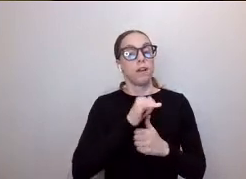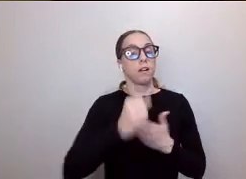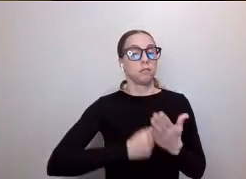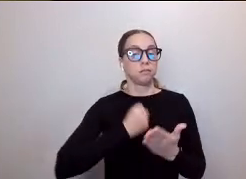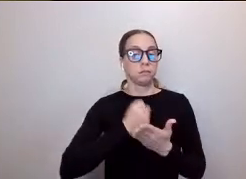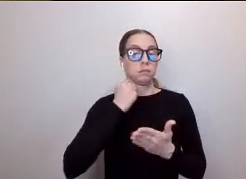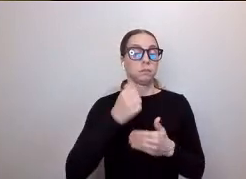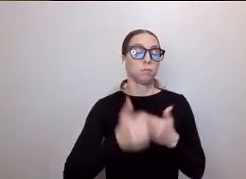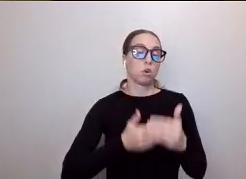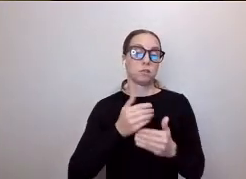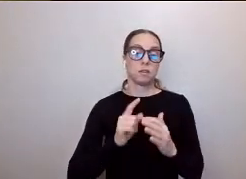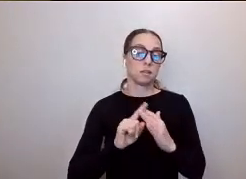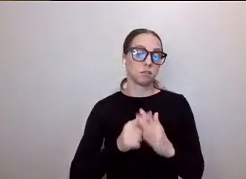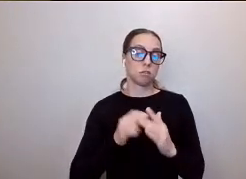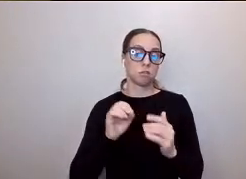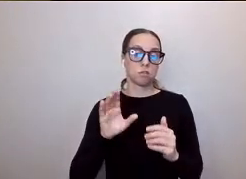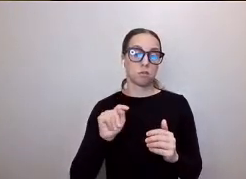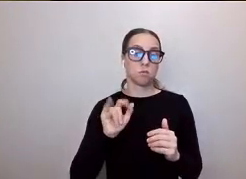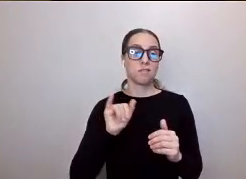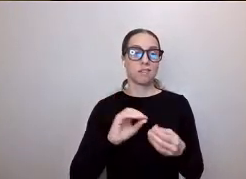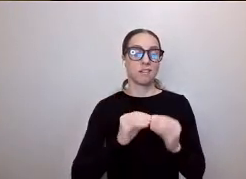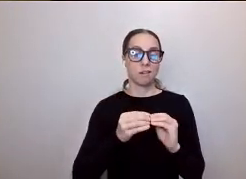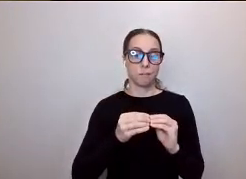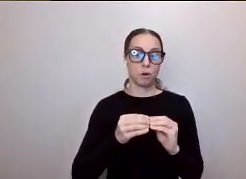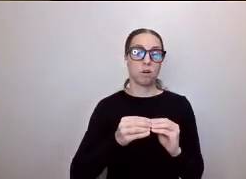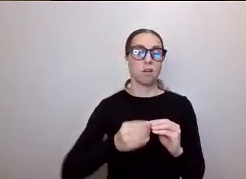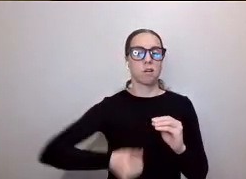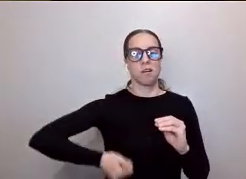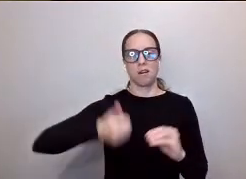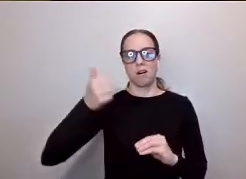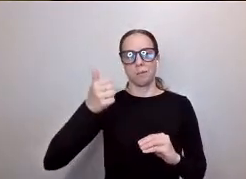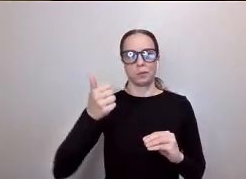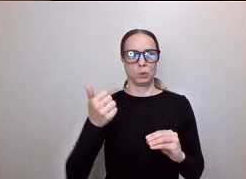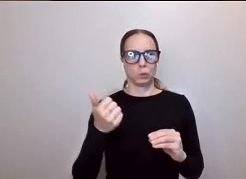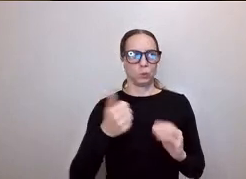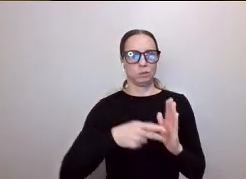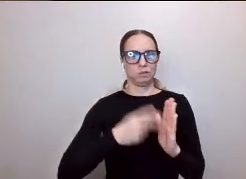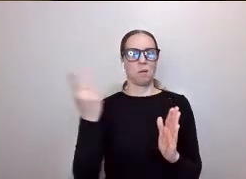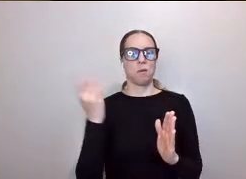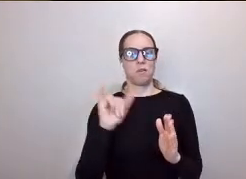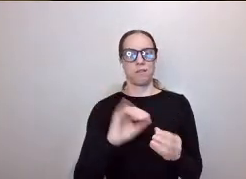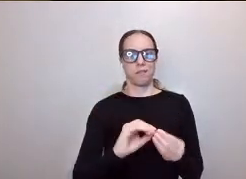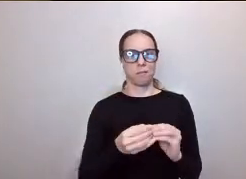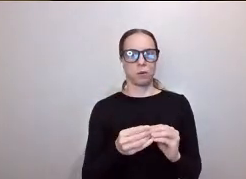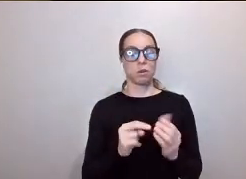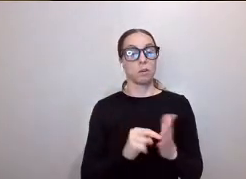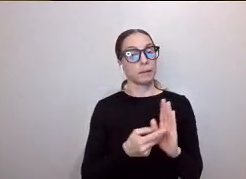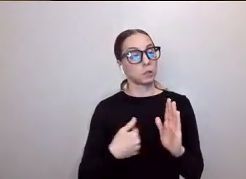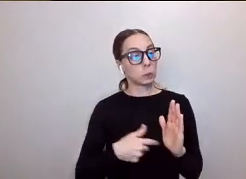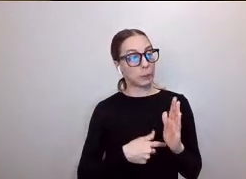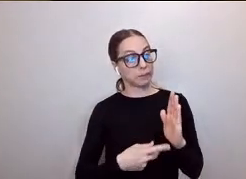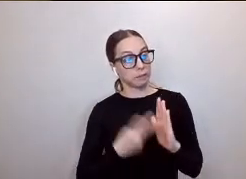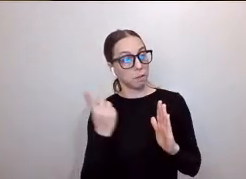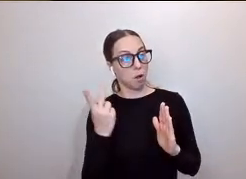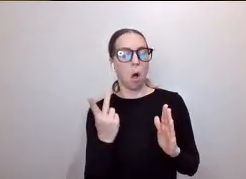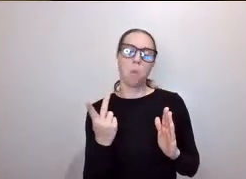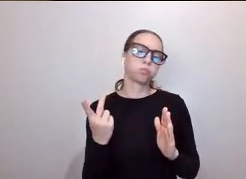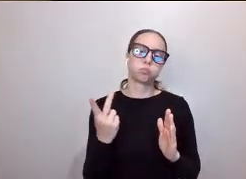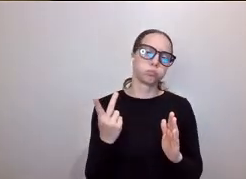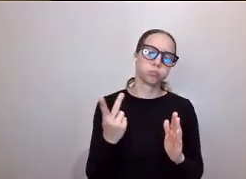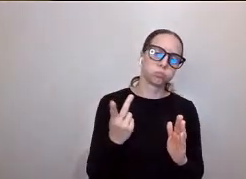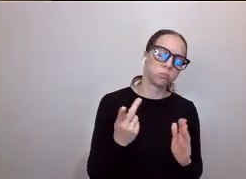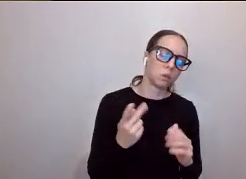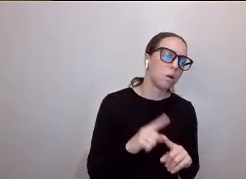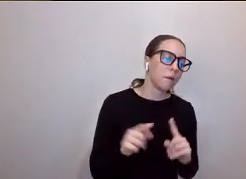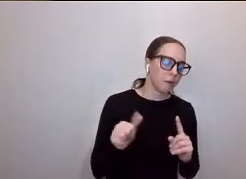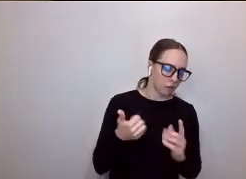that number lifts to pretty much double. Now we wouldn't go double on that. But the other thing that we determined is